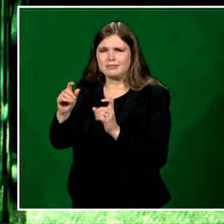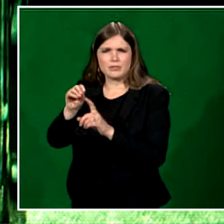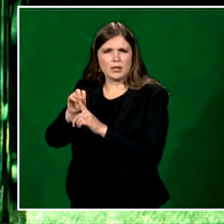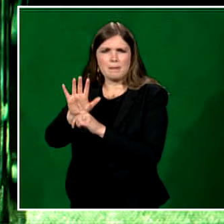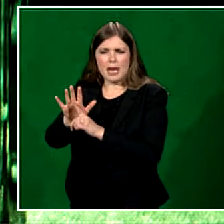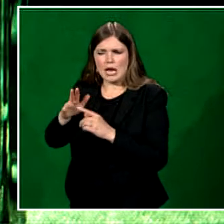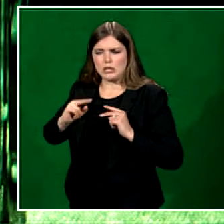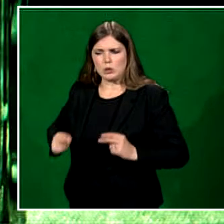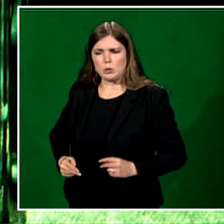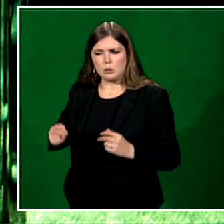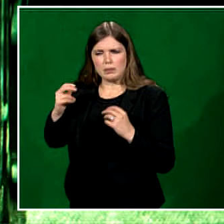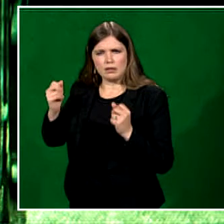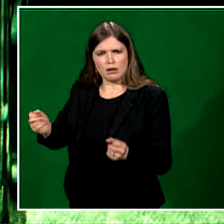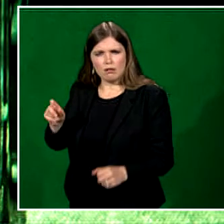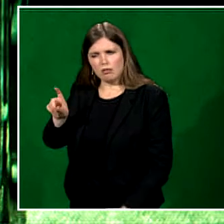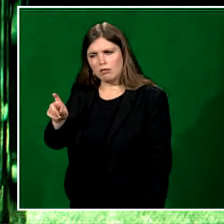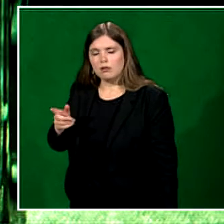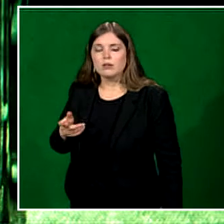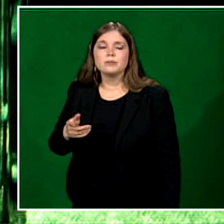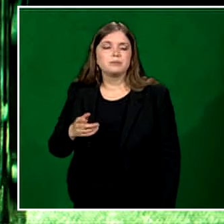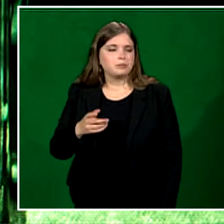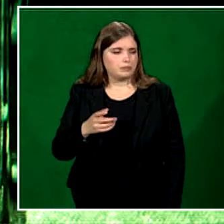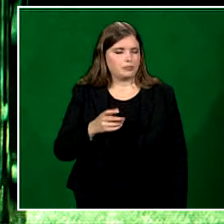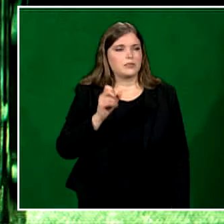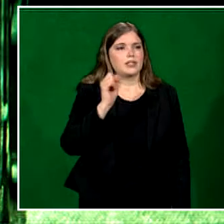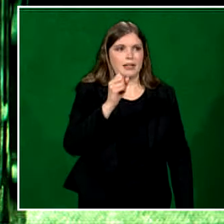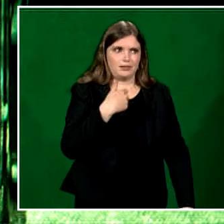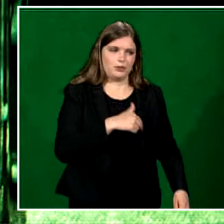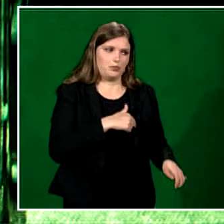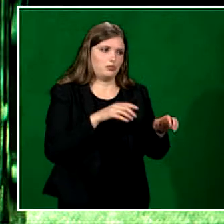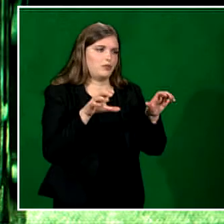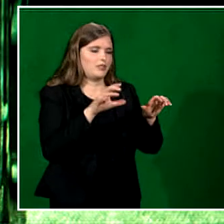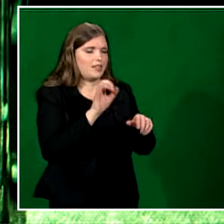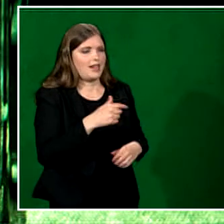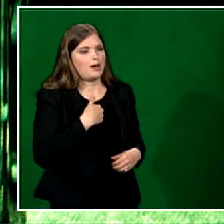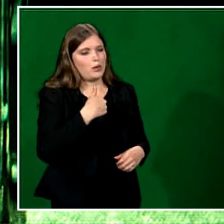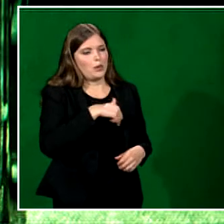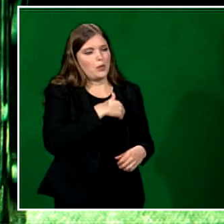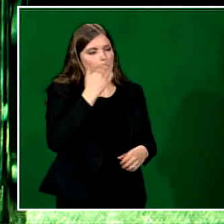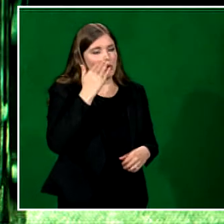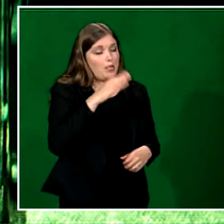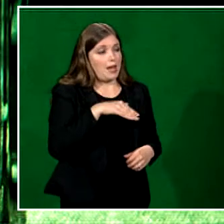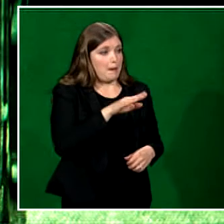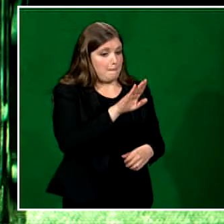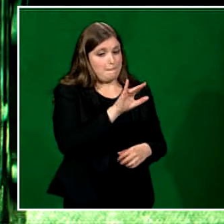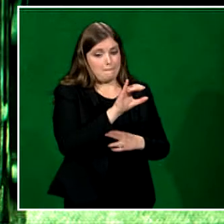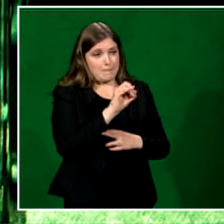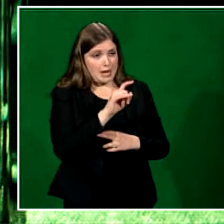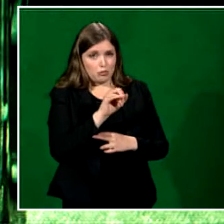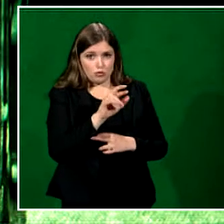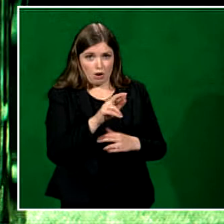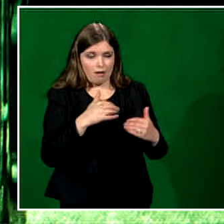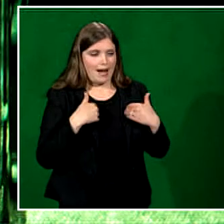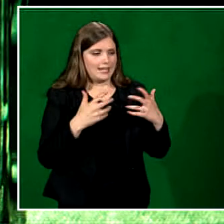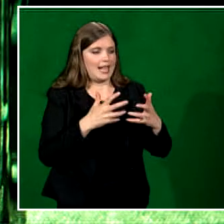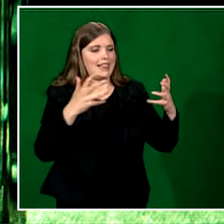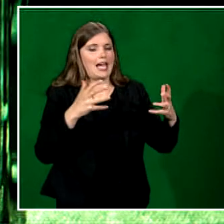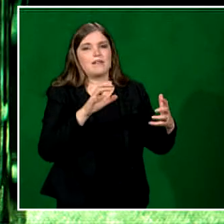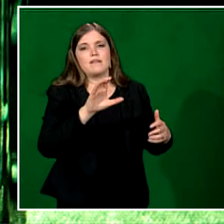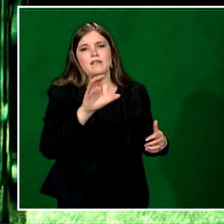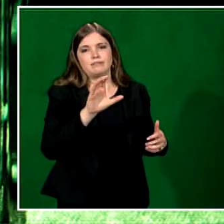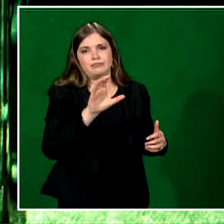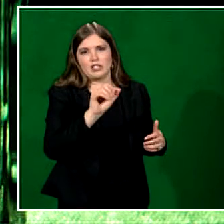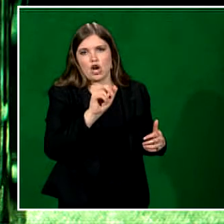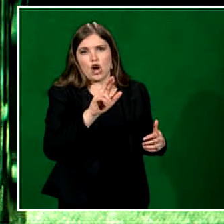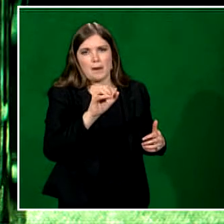Yes, we've done that. We know biochar has a lot of consequences, a lot of carbon. And